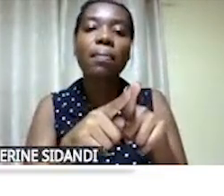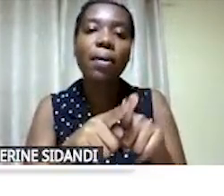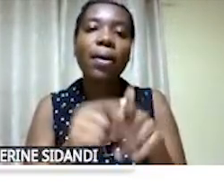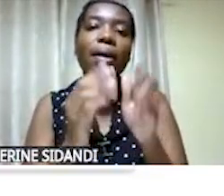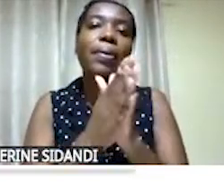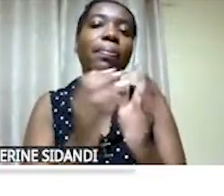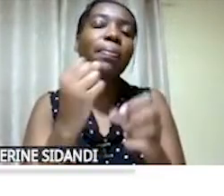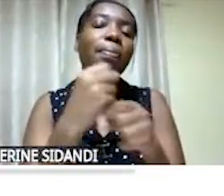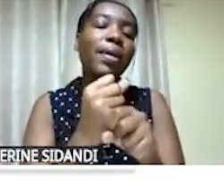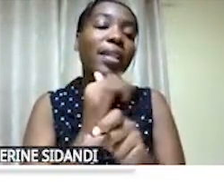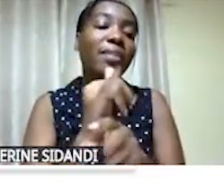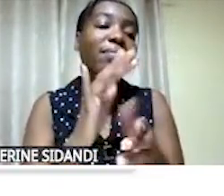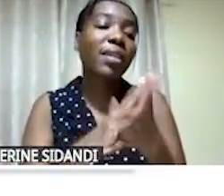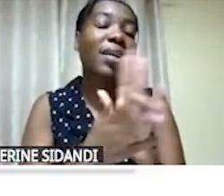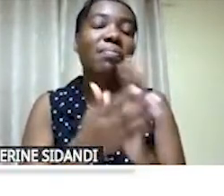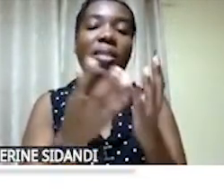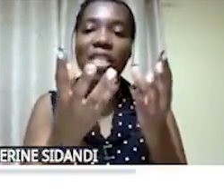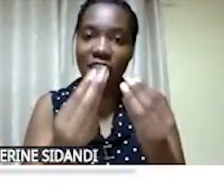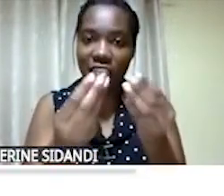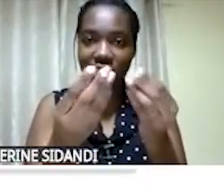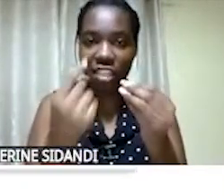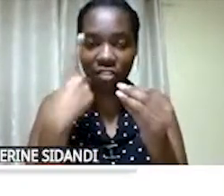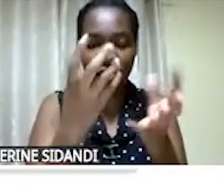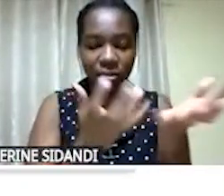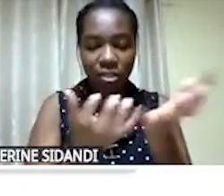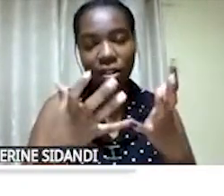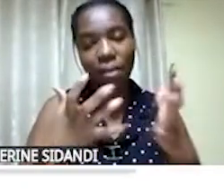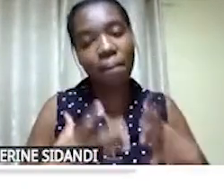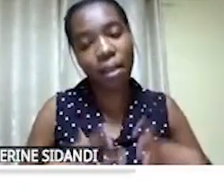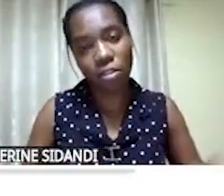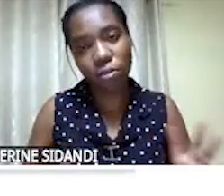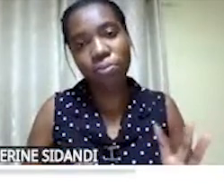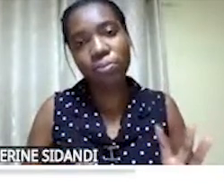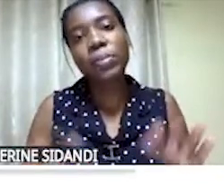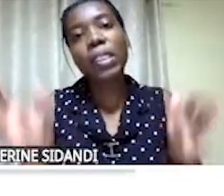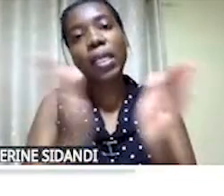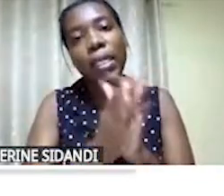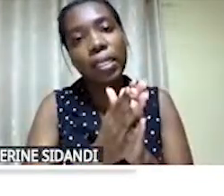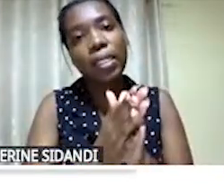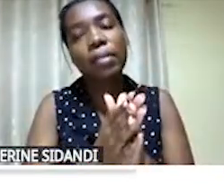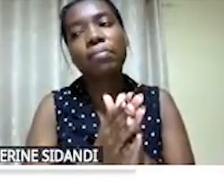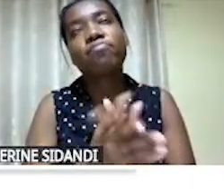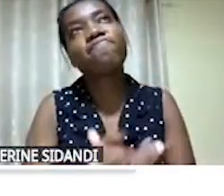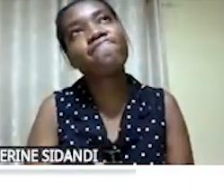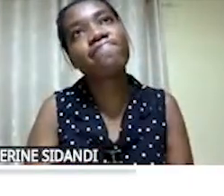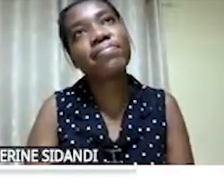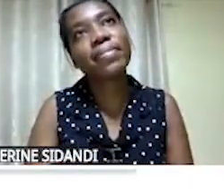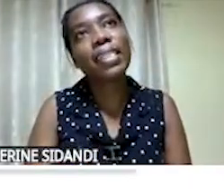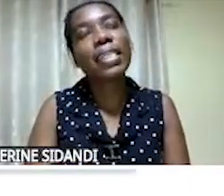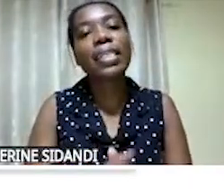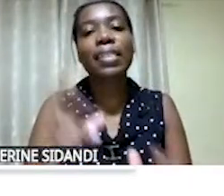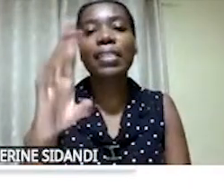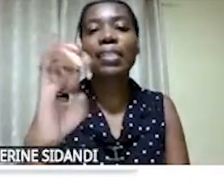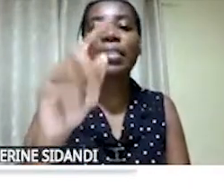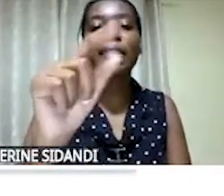easy even for the business person. And they looked at, so there's the business person, there's the retail person who